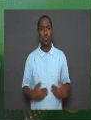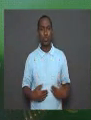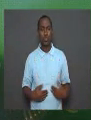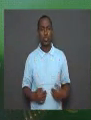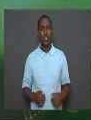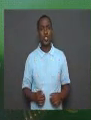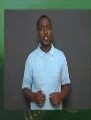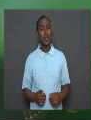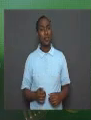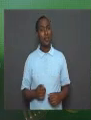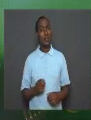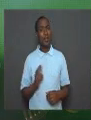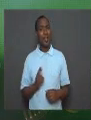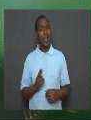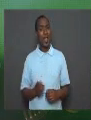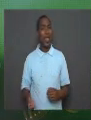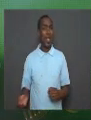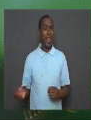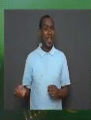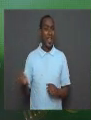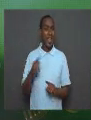eventually returns to the blood.